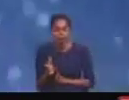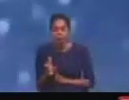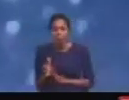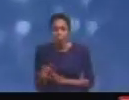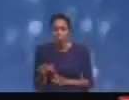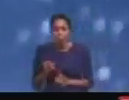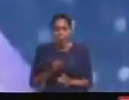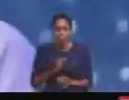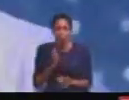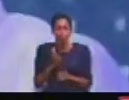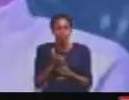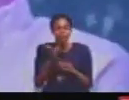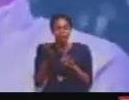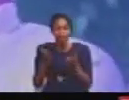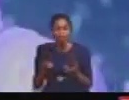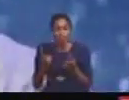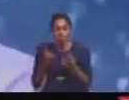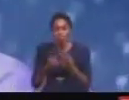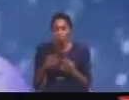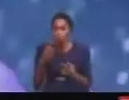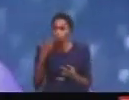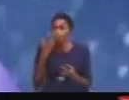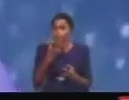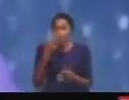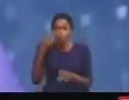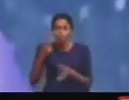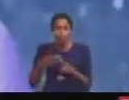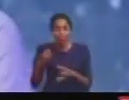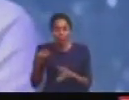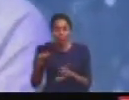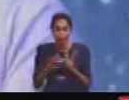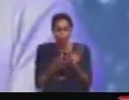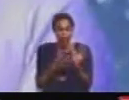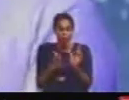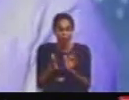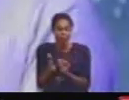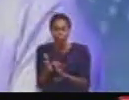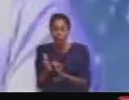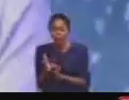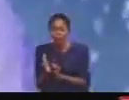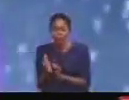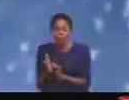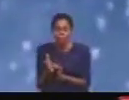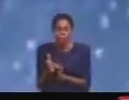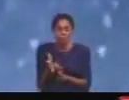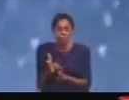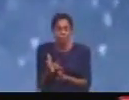And I just want to speak the name of Jesus